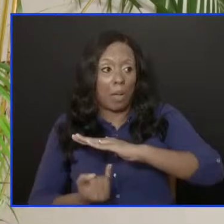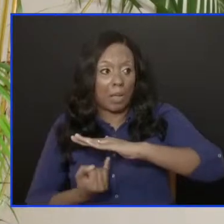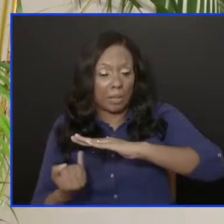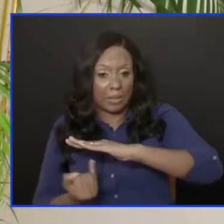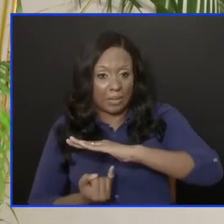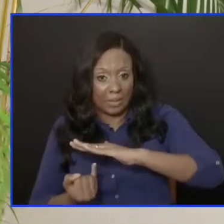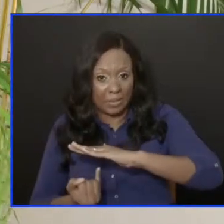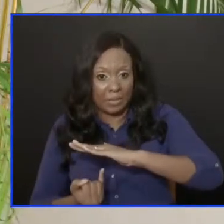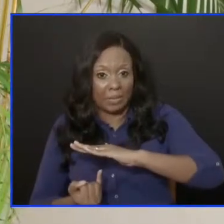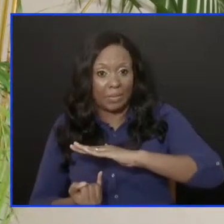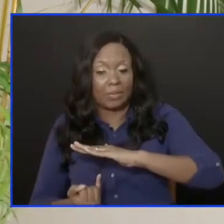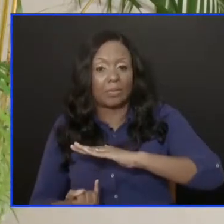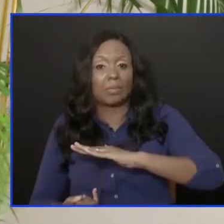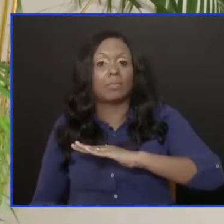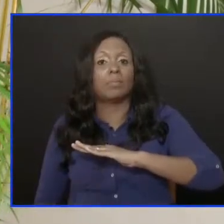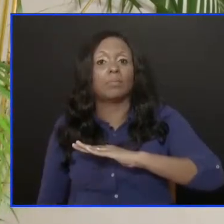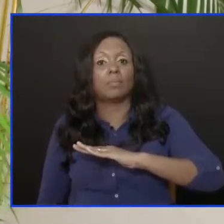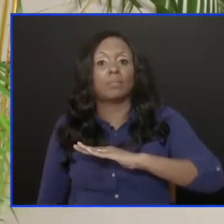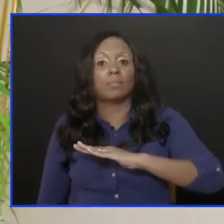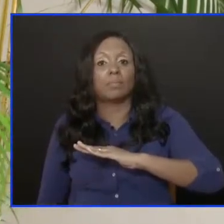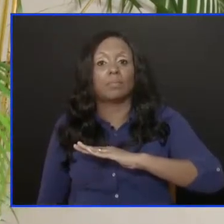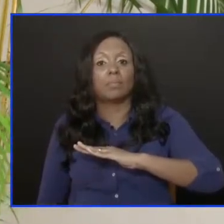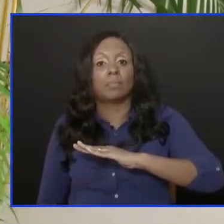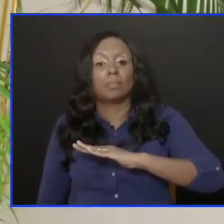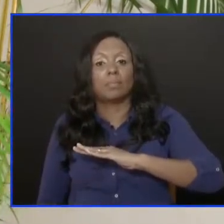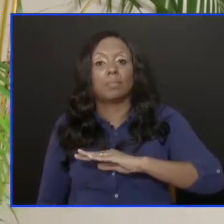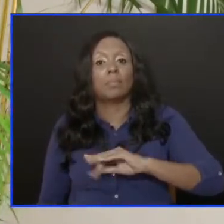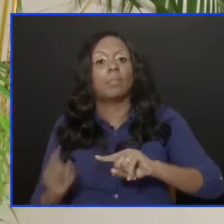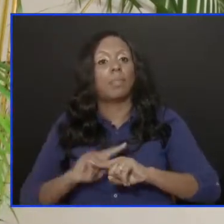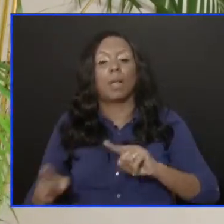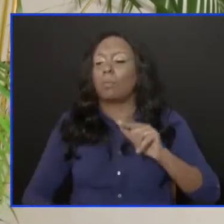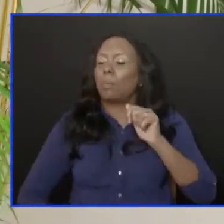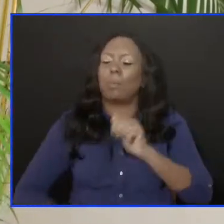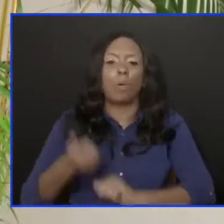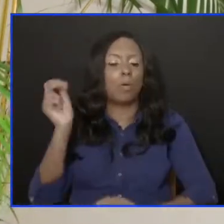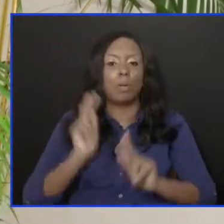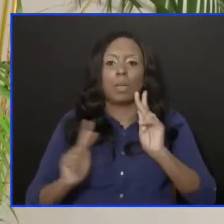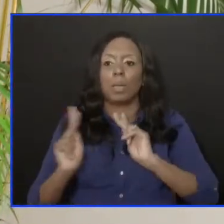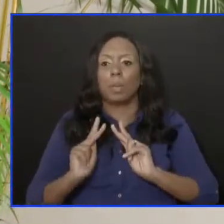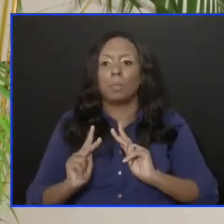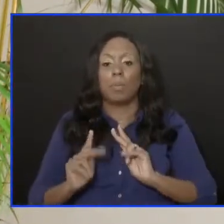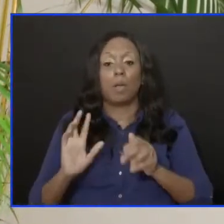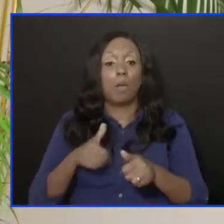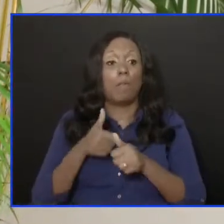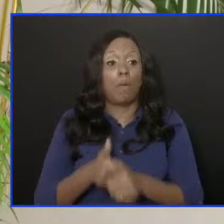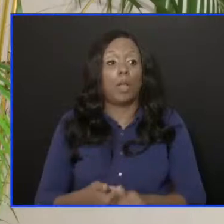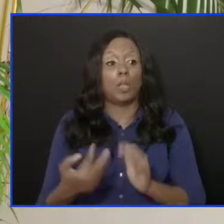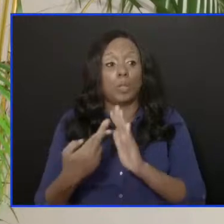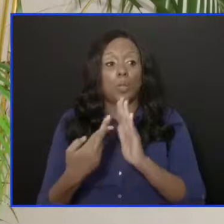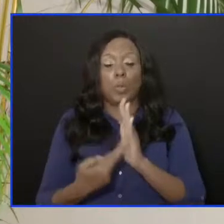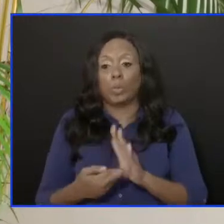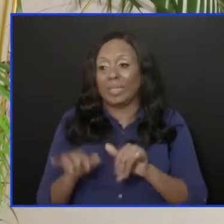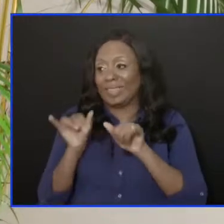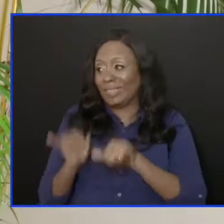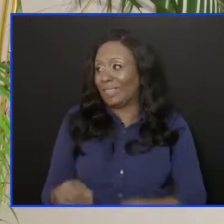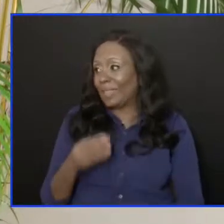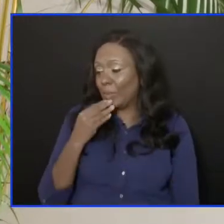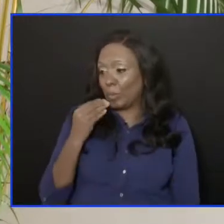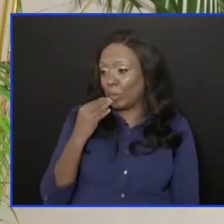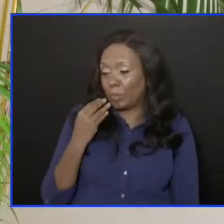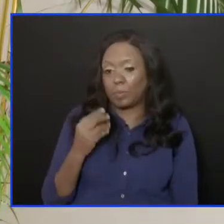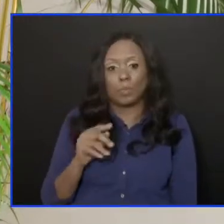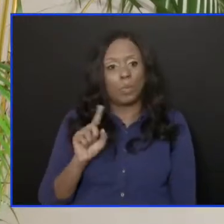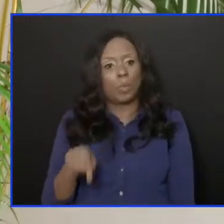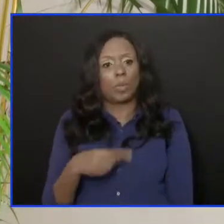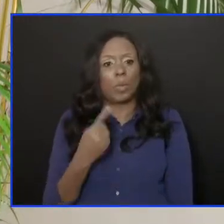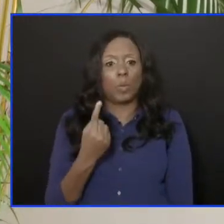overwhelming majority of those individuals have been compliant and remained in their homes. There have been one or two cases where